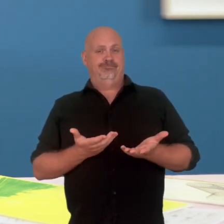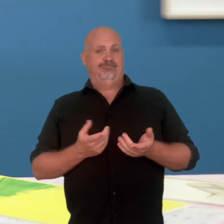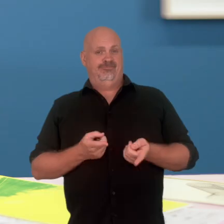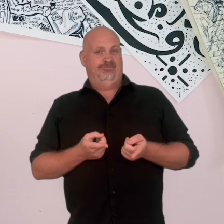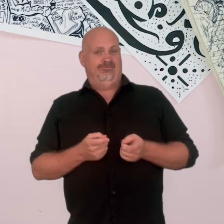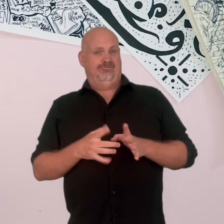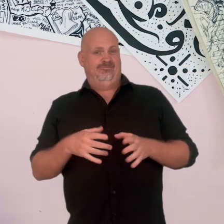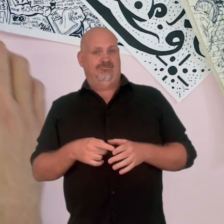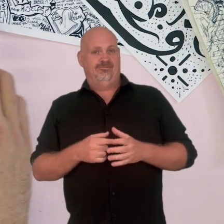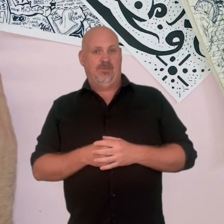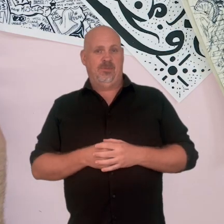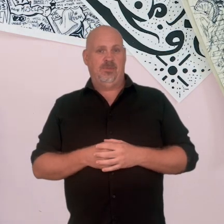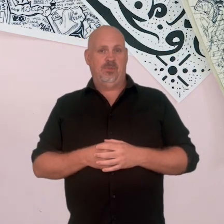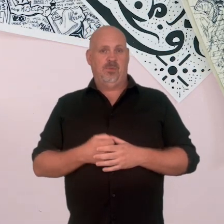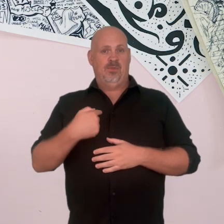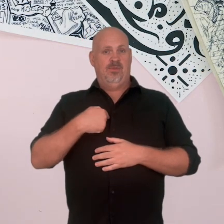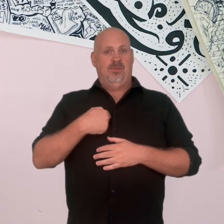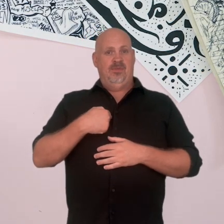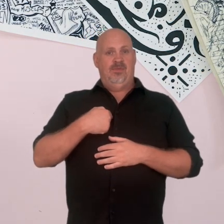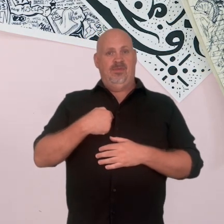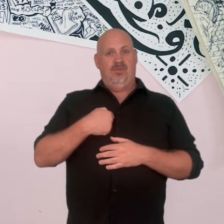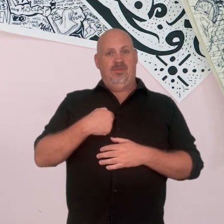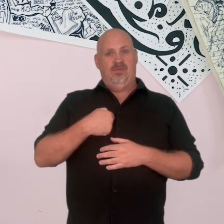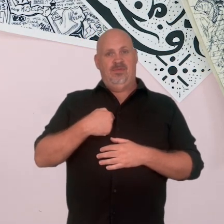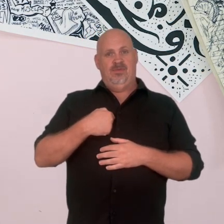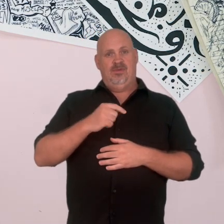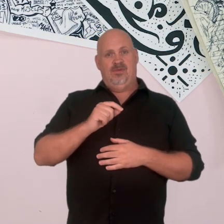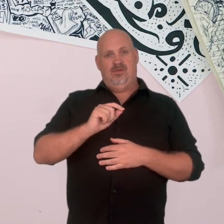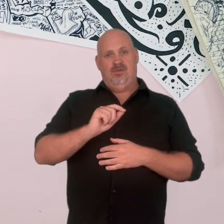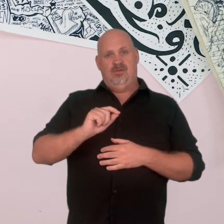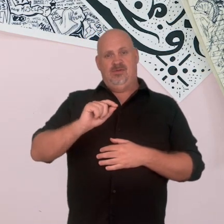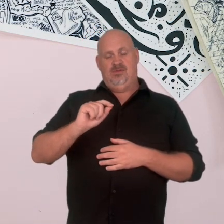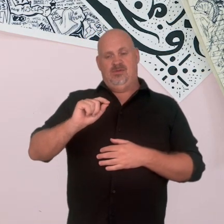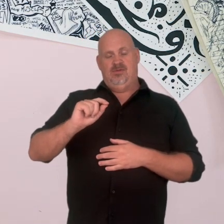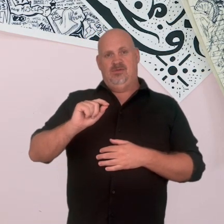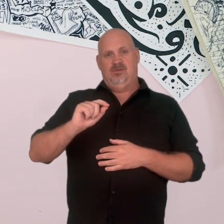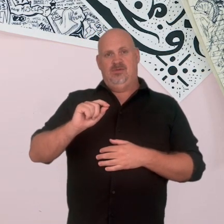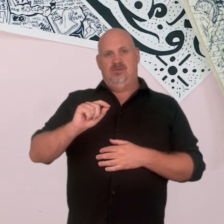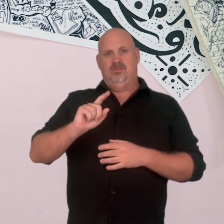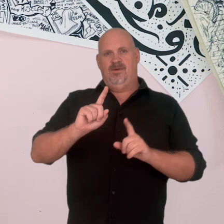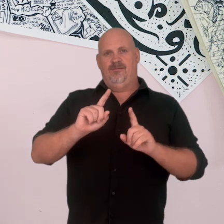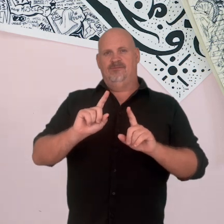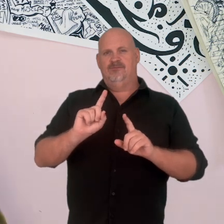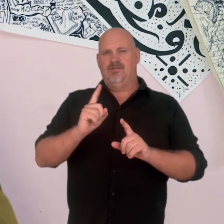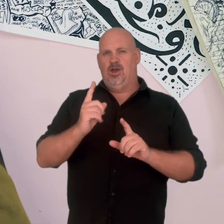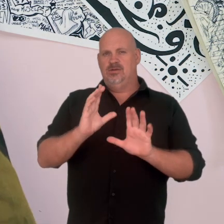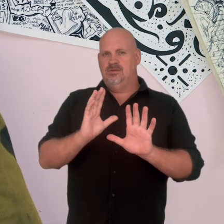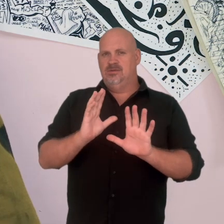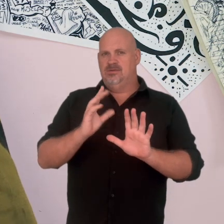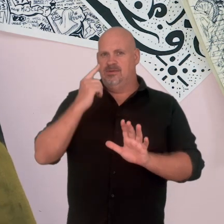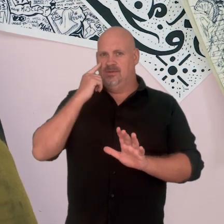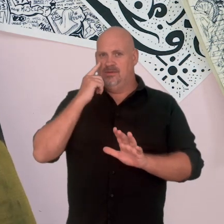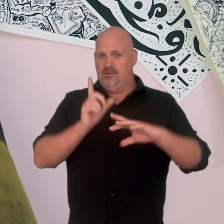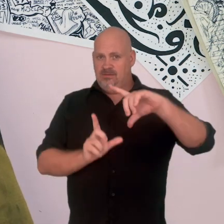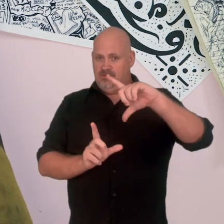And I know I've drawn it this way, but the first question I would ask is, which way does it go? Is it like